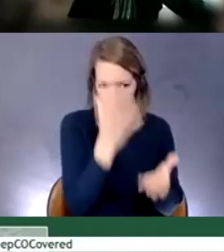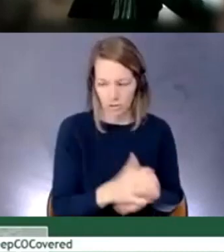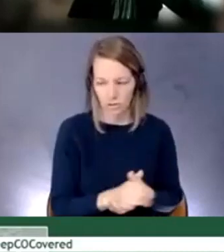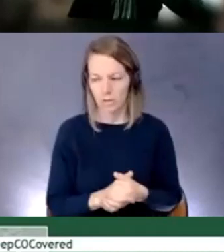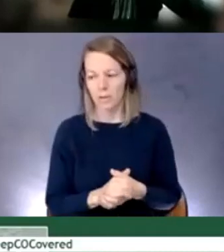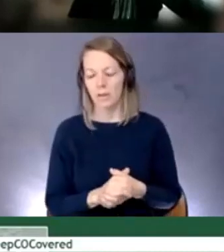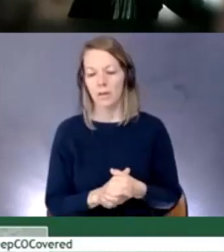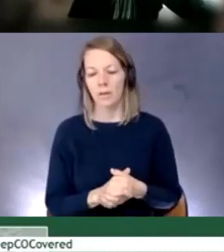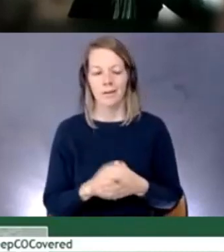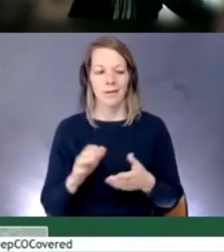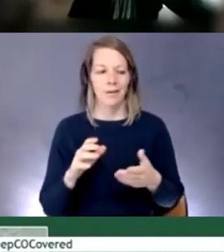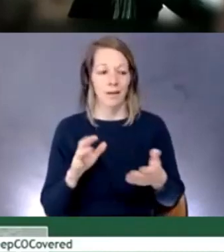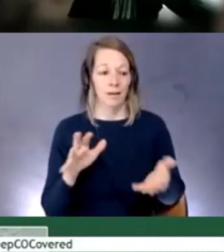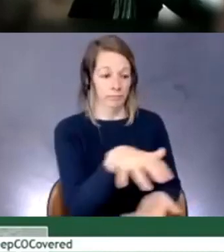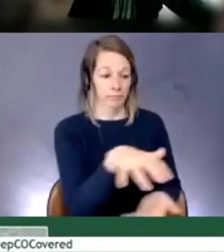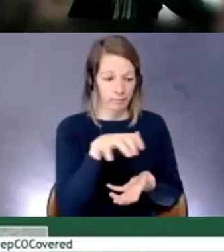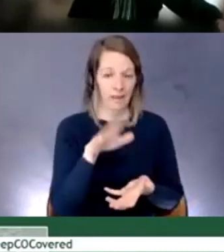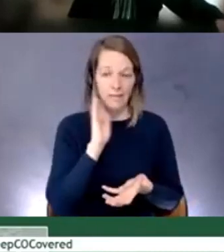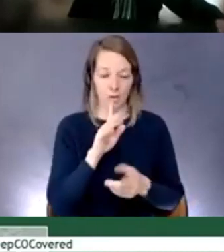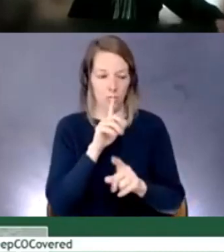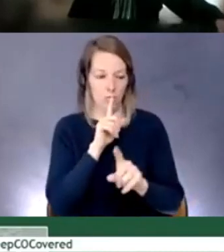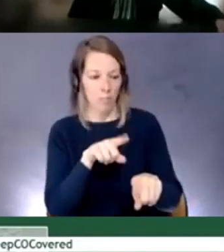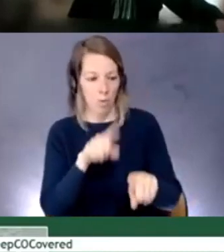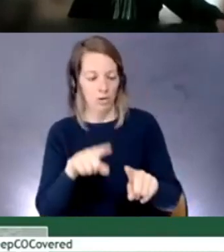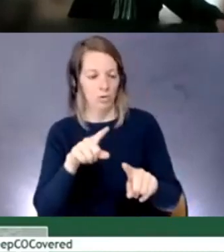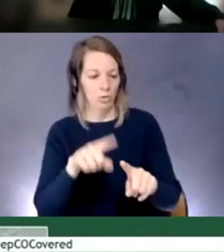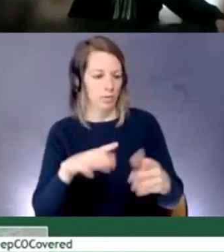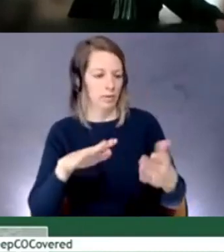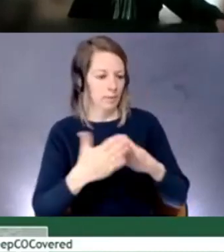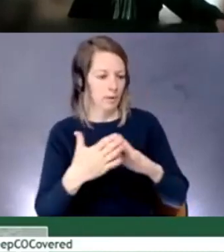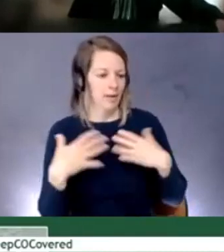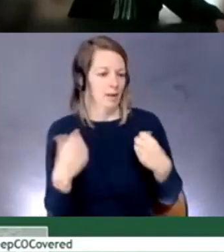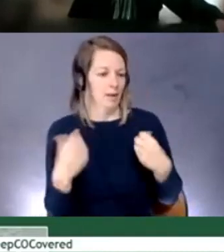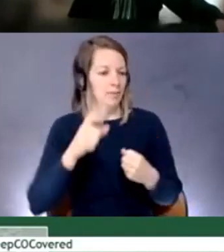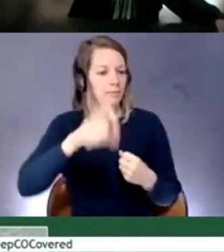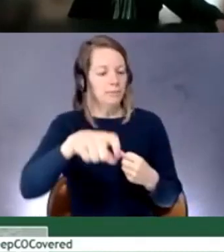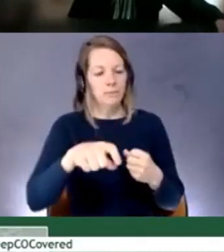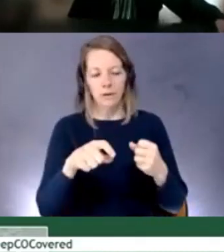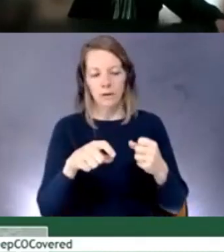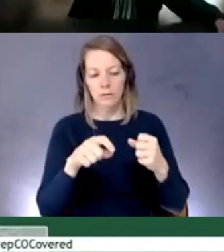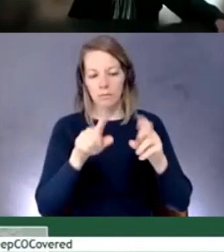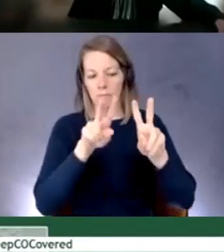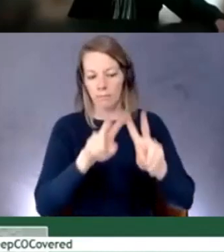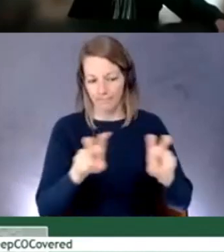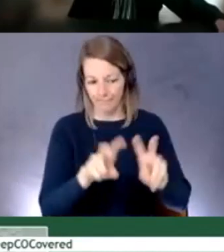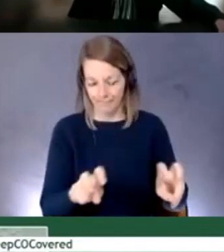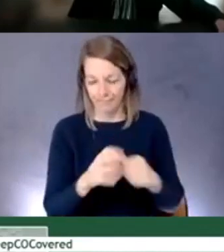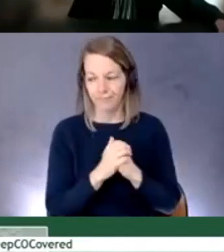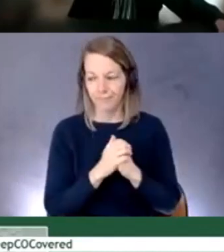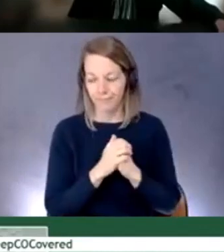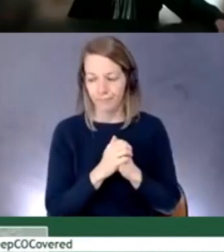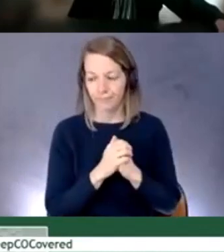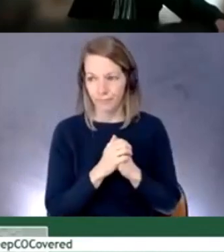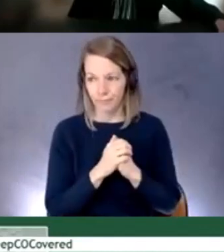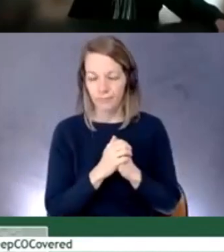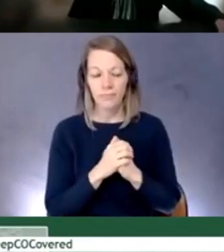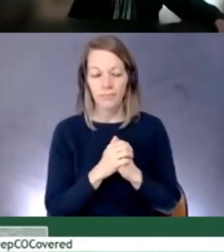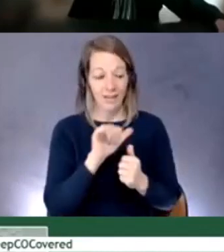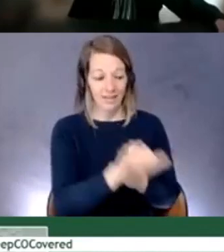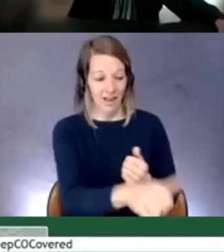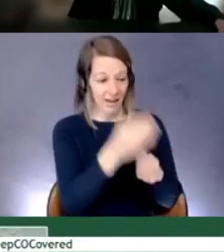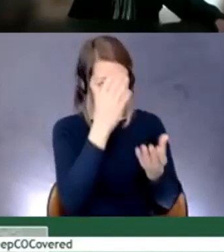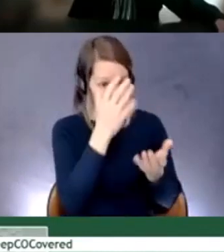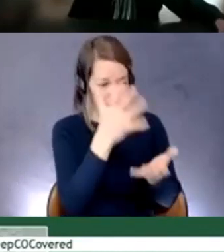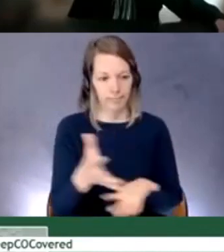then ultimately report to the community, produce a community health needs assessment. And they share those with us as part